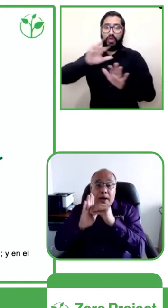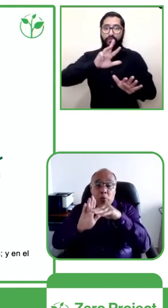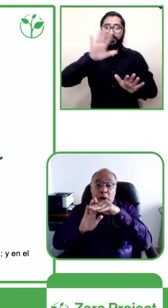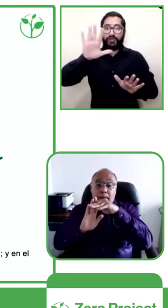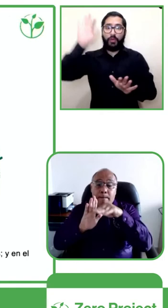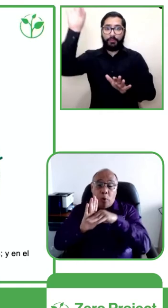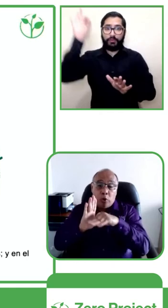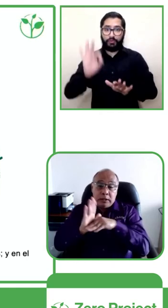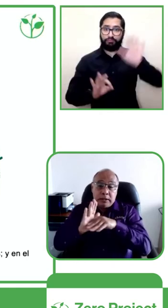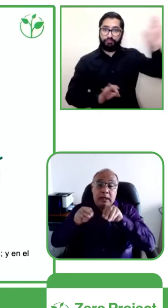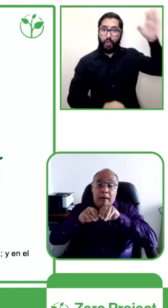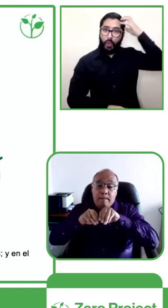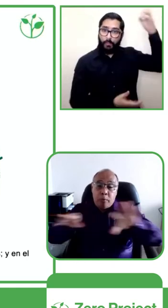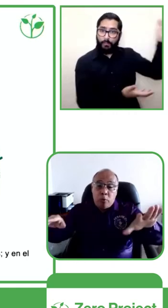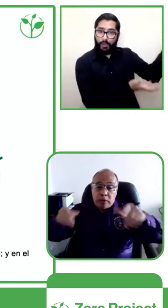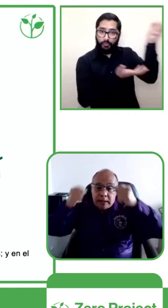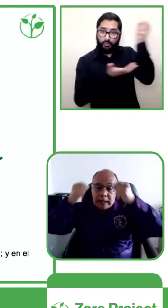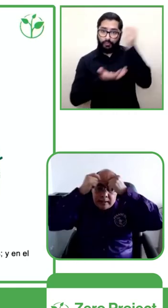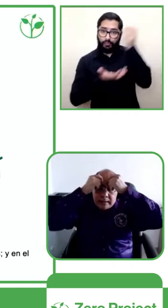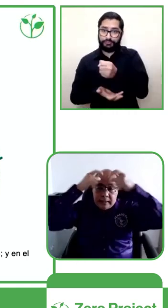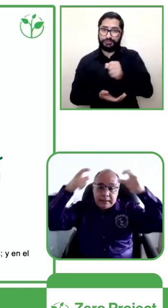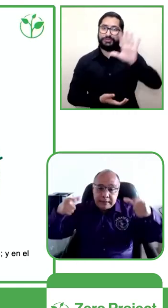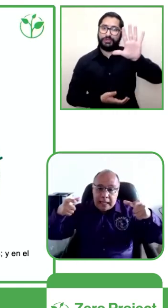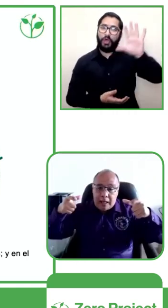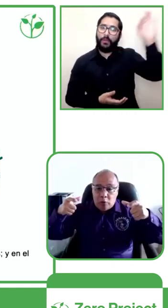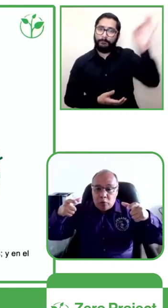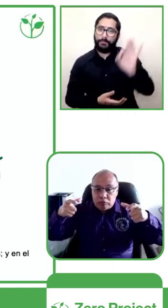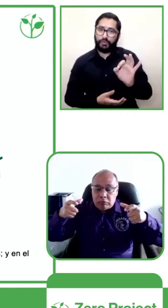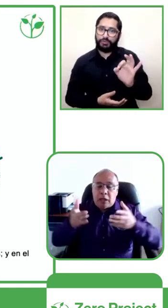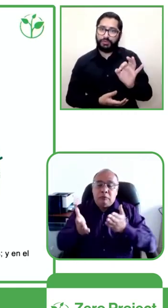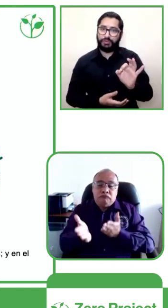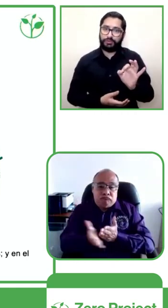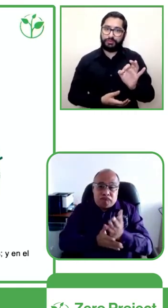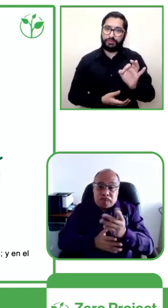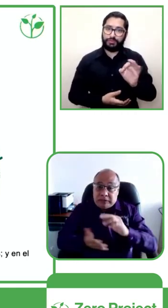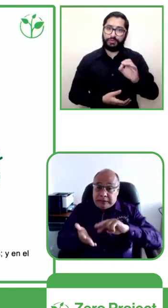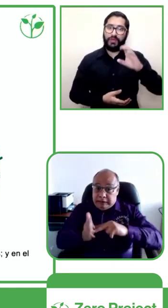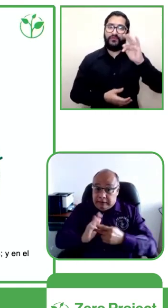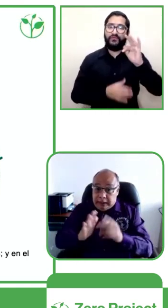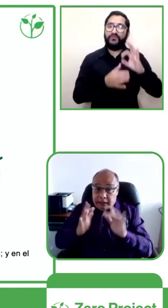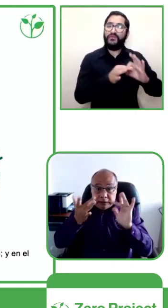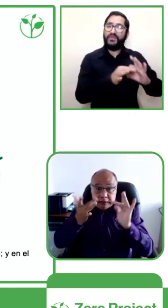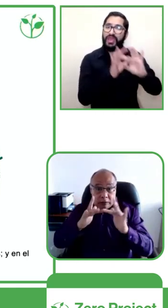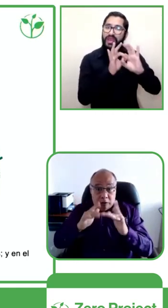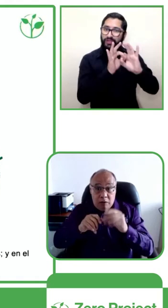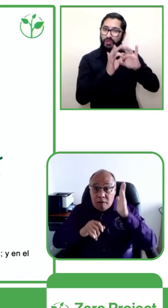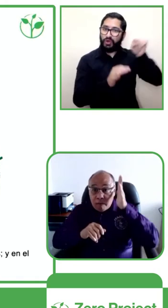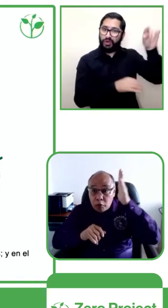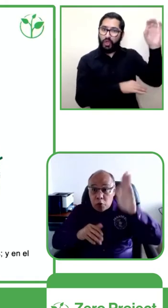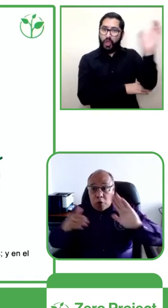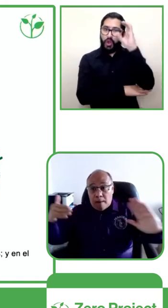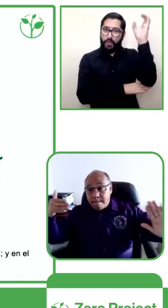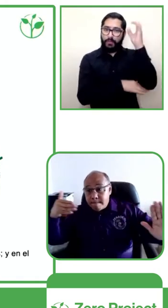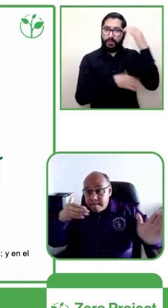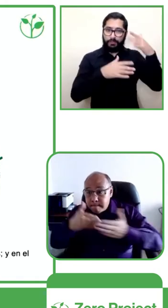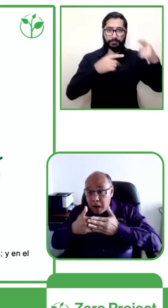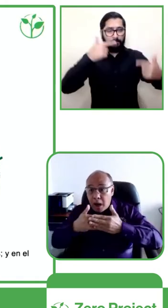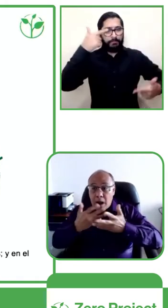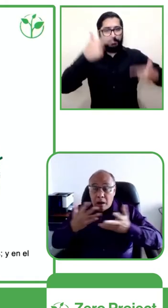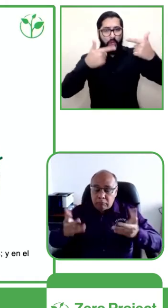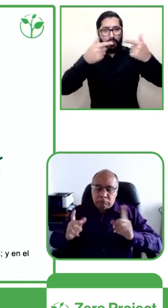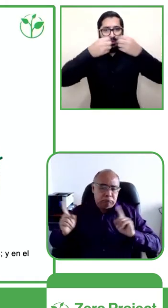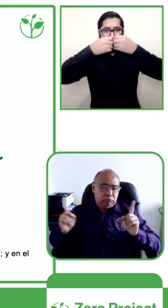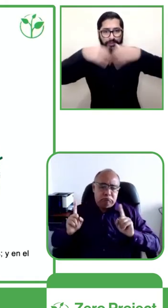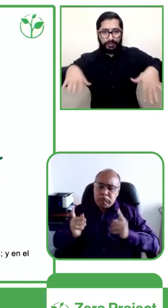95% by the national government and 5% by the National Federation of Deaf People in Colombia, FENASCOL, and it intervenes in